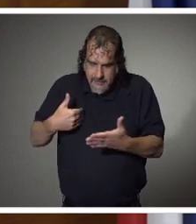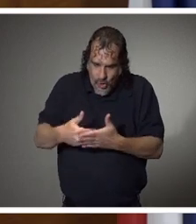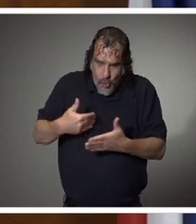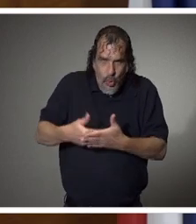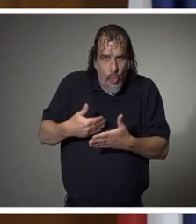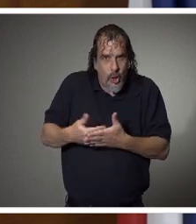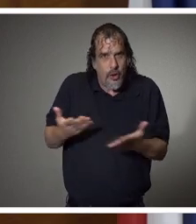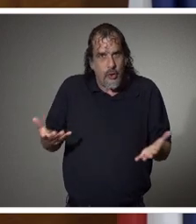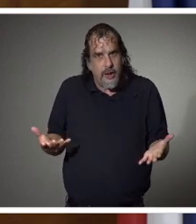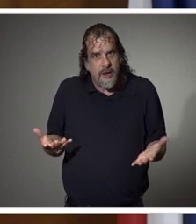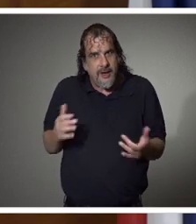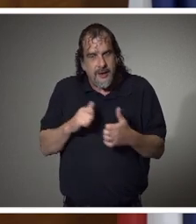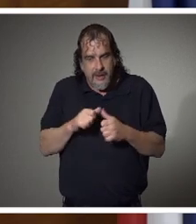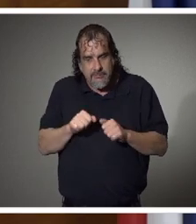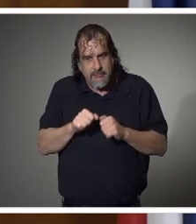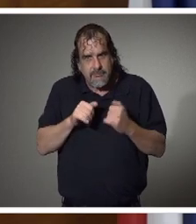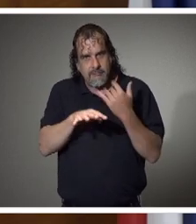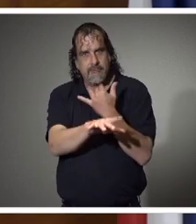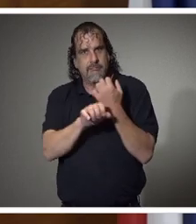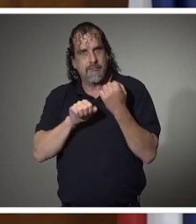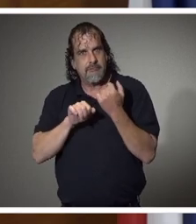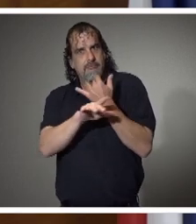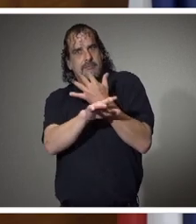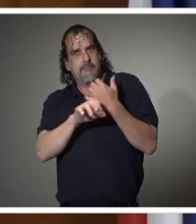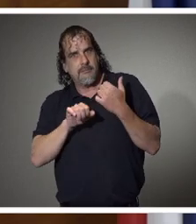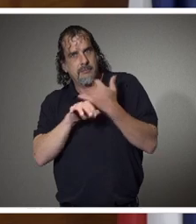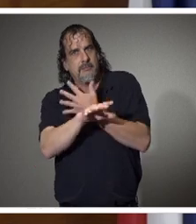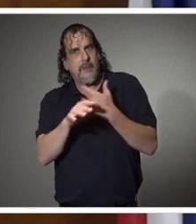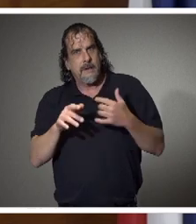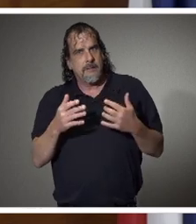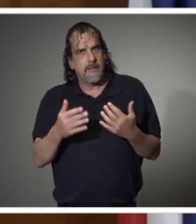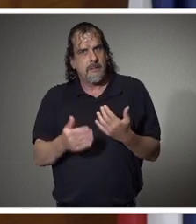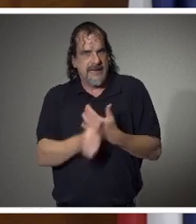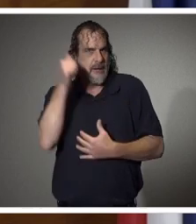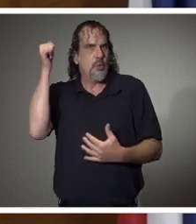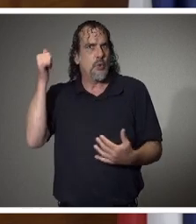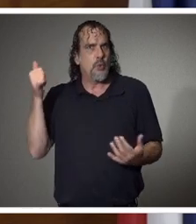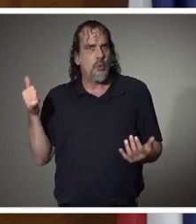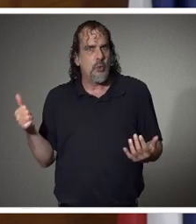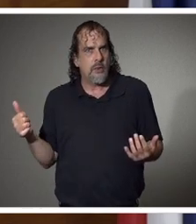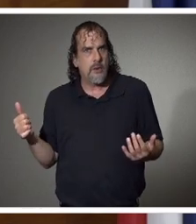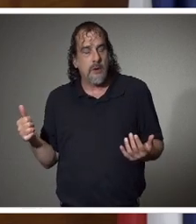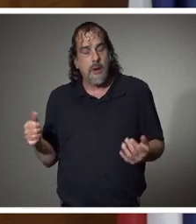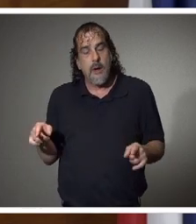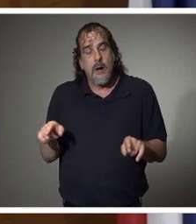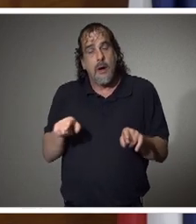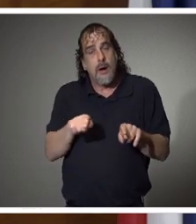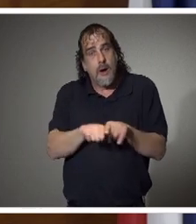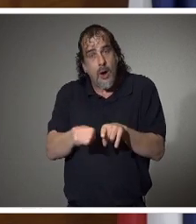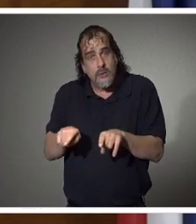them, where the spread of the virus would be very high risk. In addition to that,